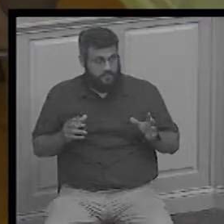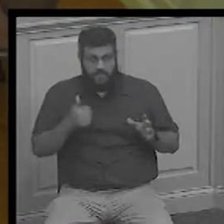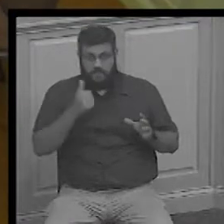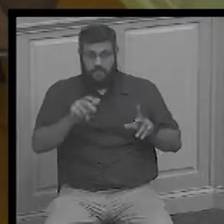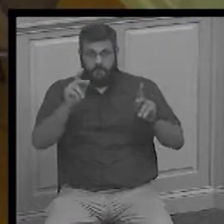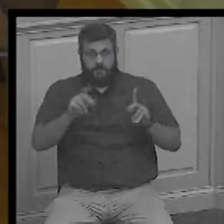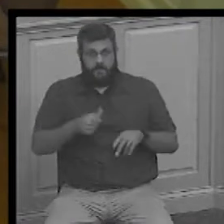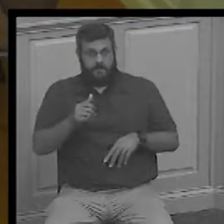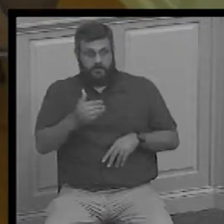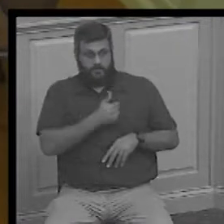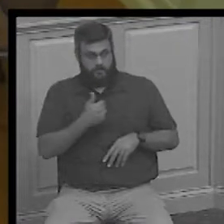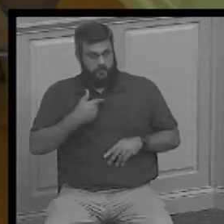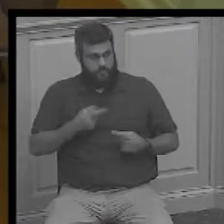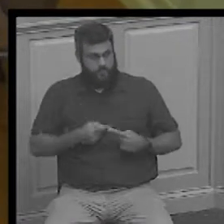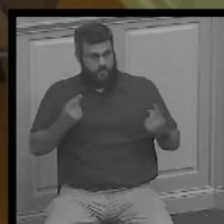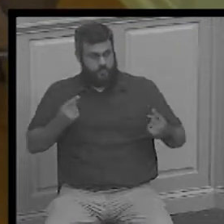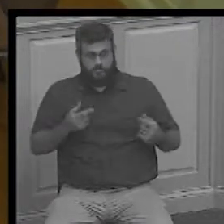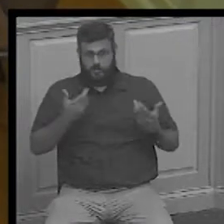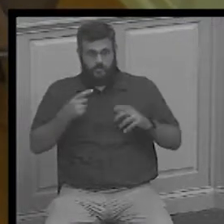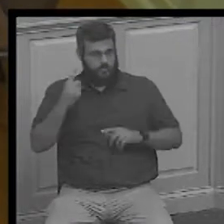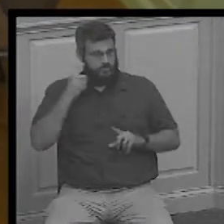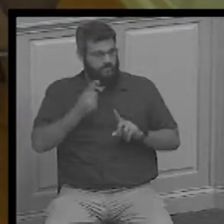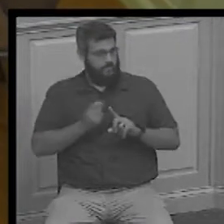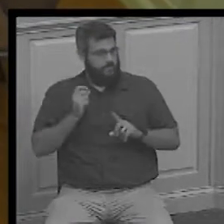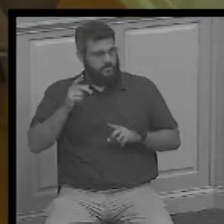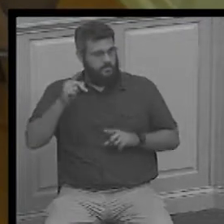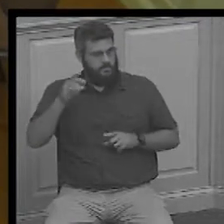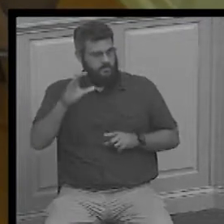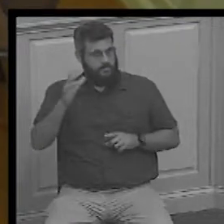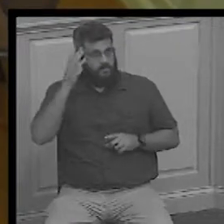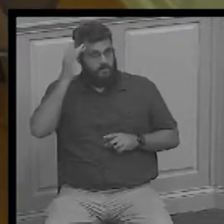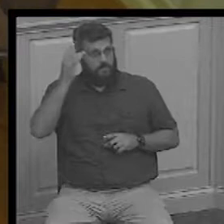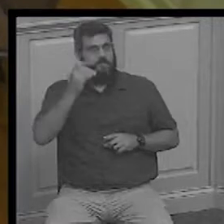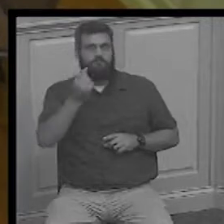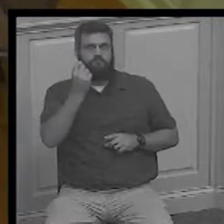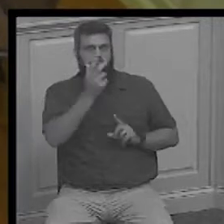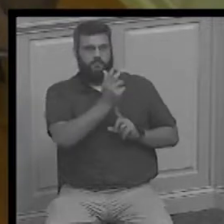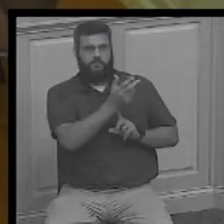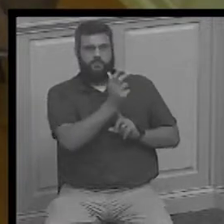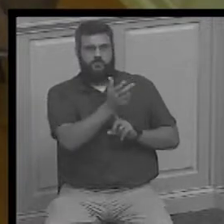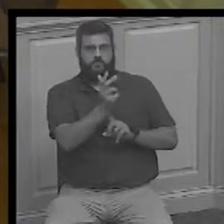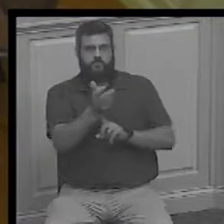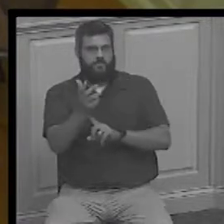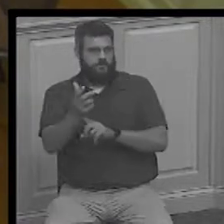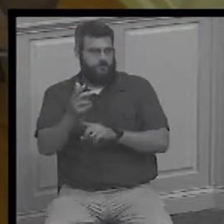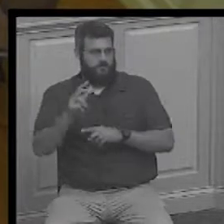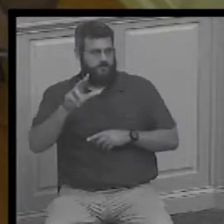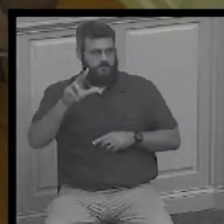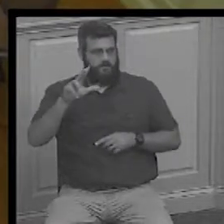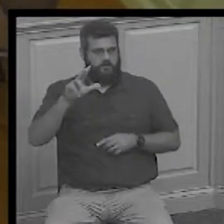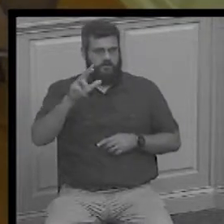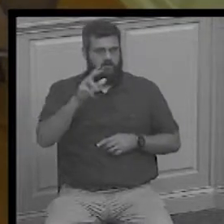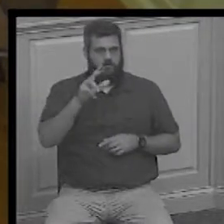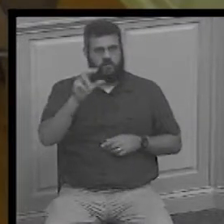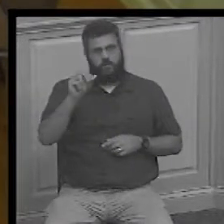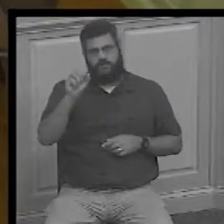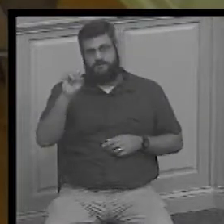opposed to hearing from the public? Give them the 3-minute limit, 30-second limit. Let's hear from them.